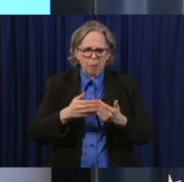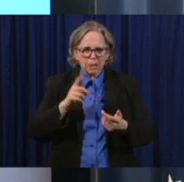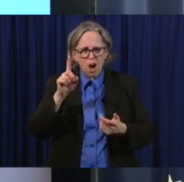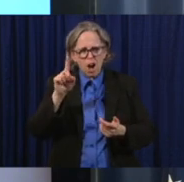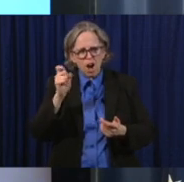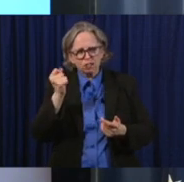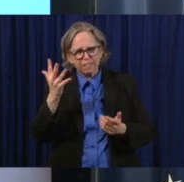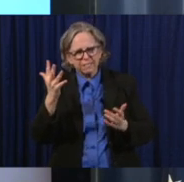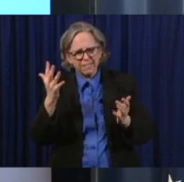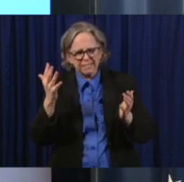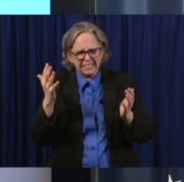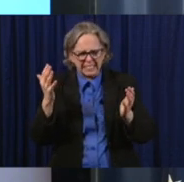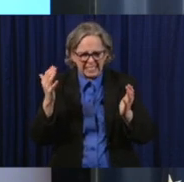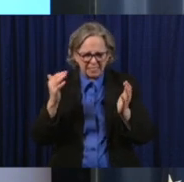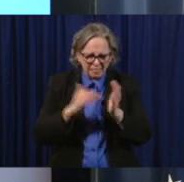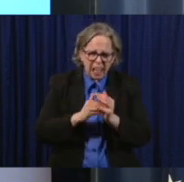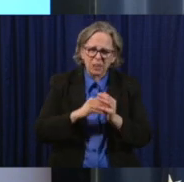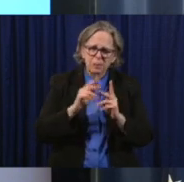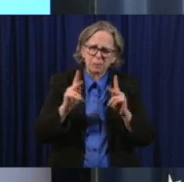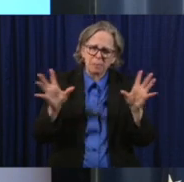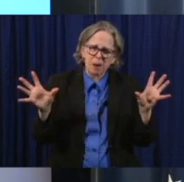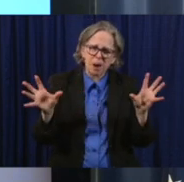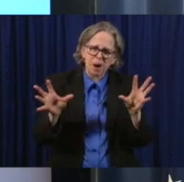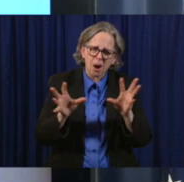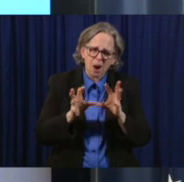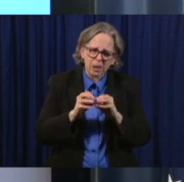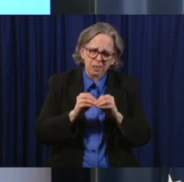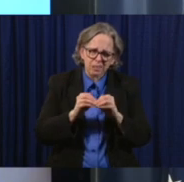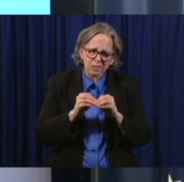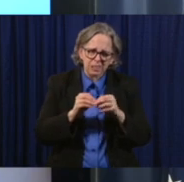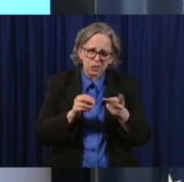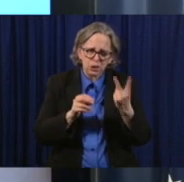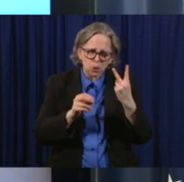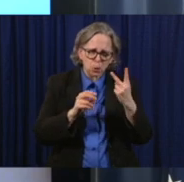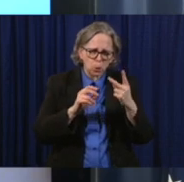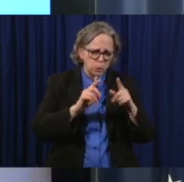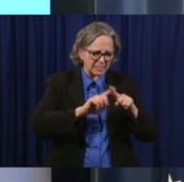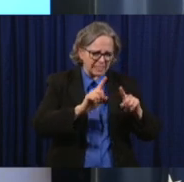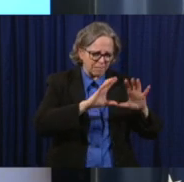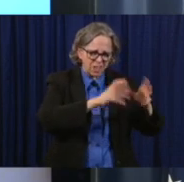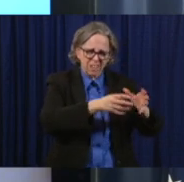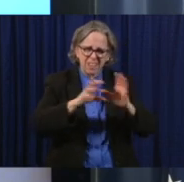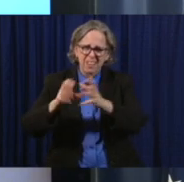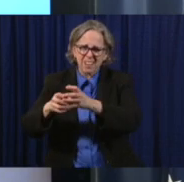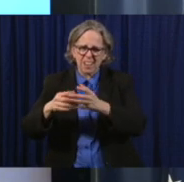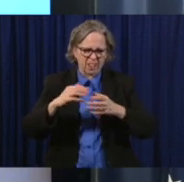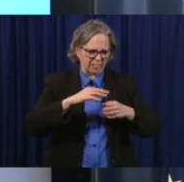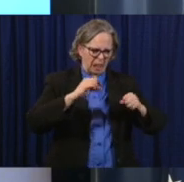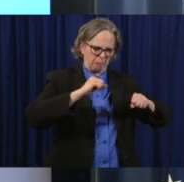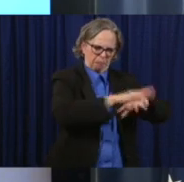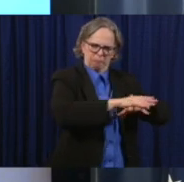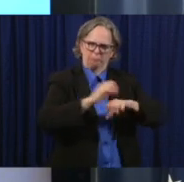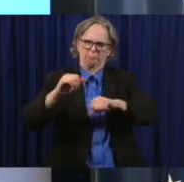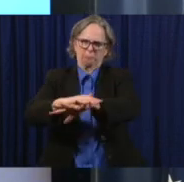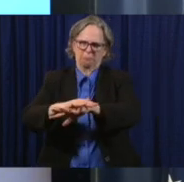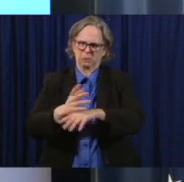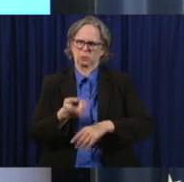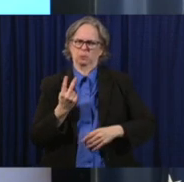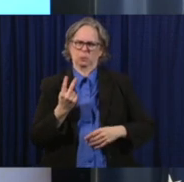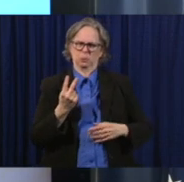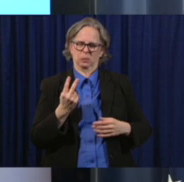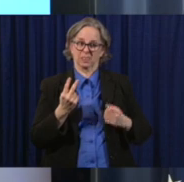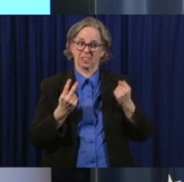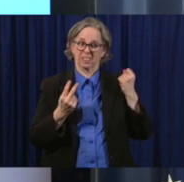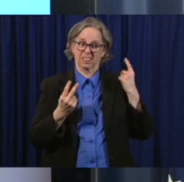115,000 Ohioans in just those two kinds of living environments. And if we add then say about